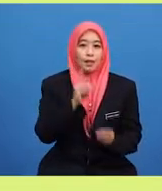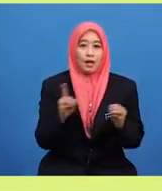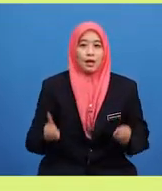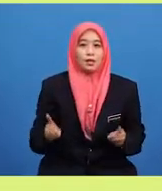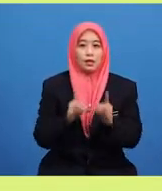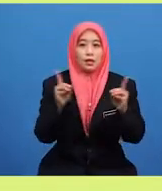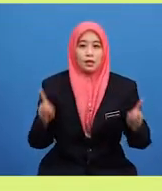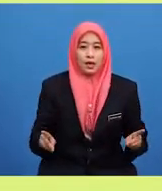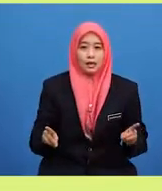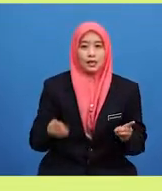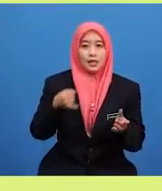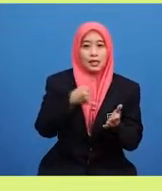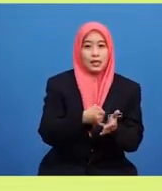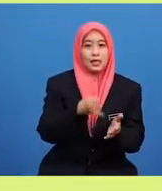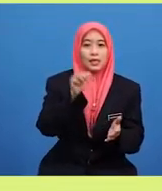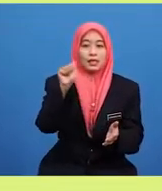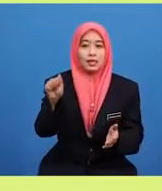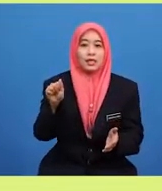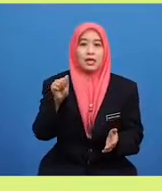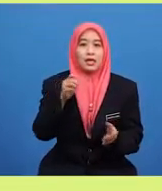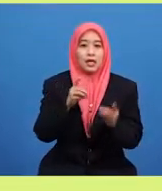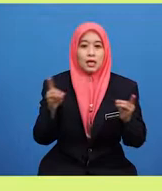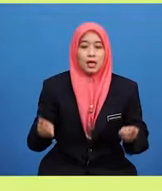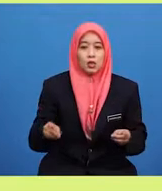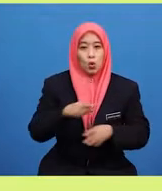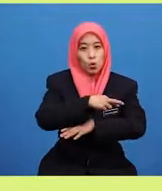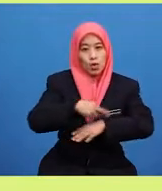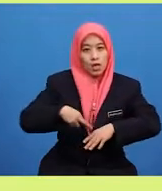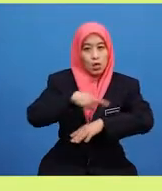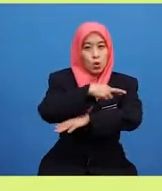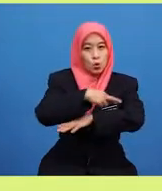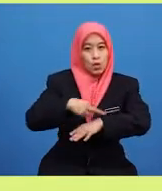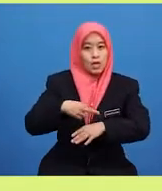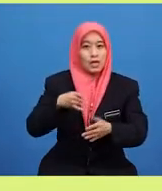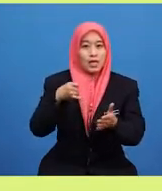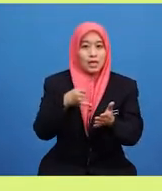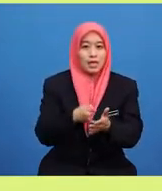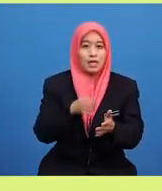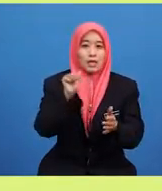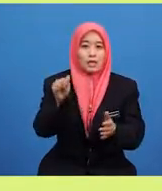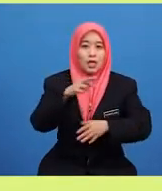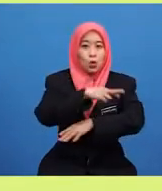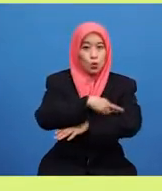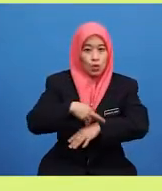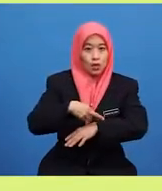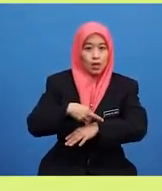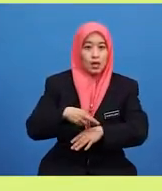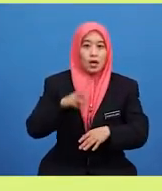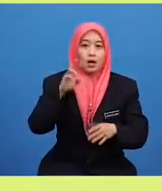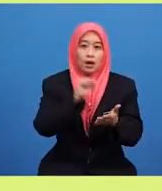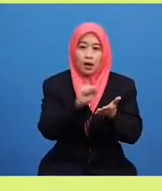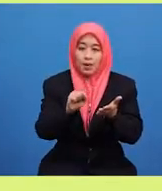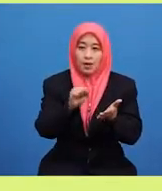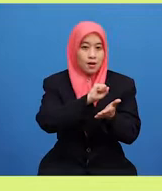Desk, desk, it's a desk. Ruler, ruler, it's a ruler.